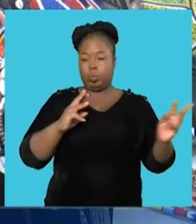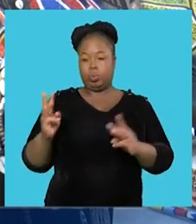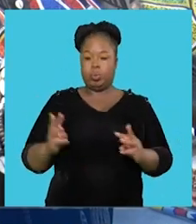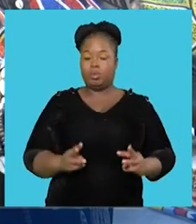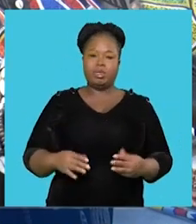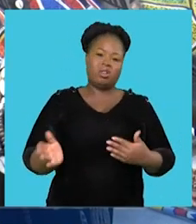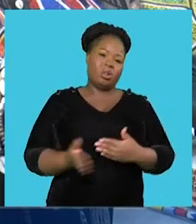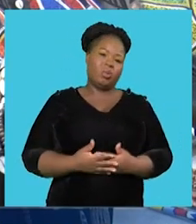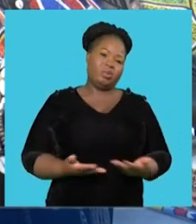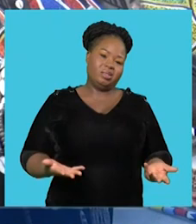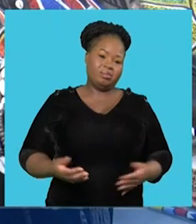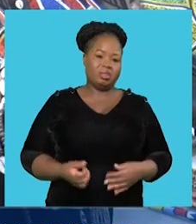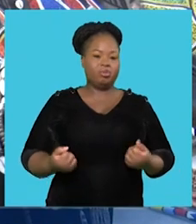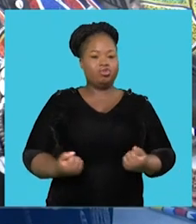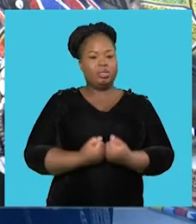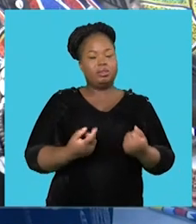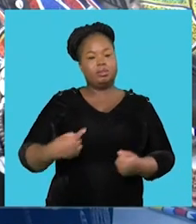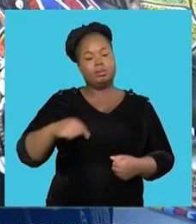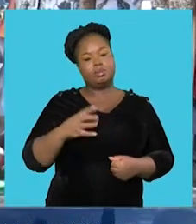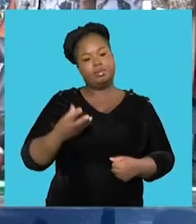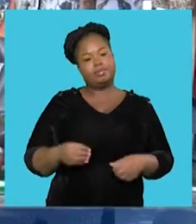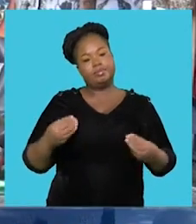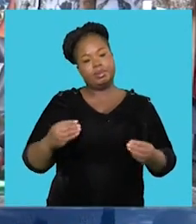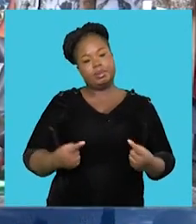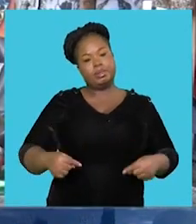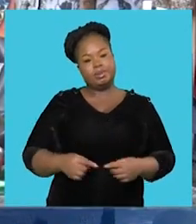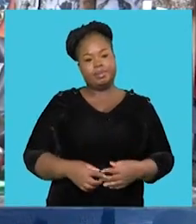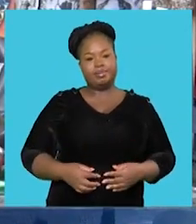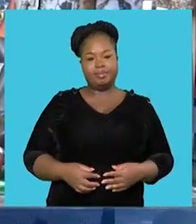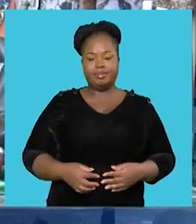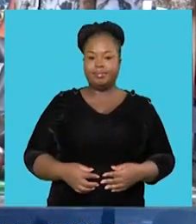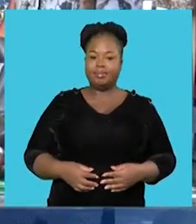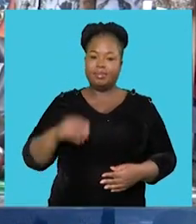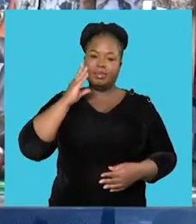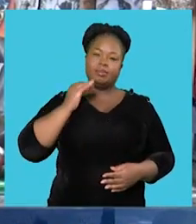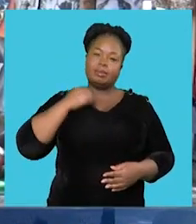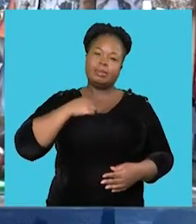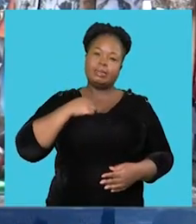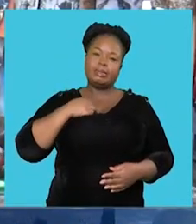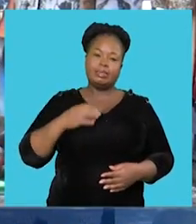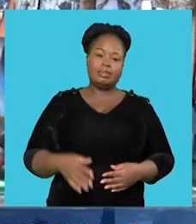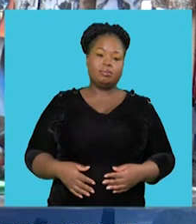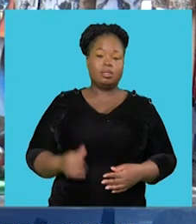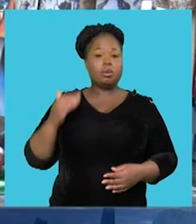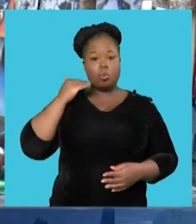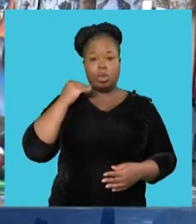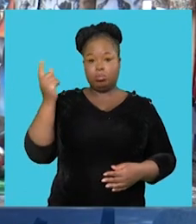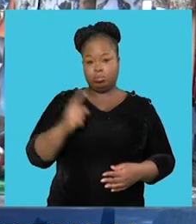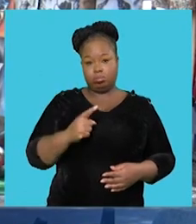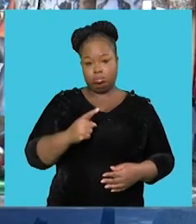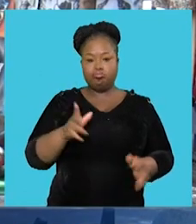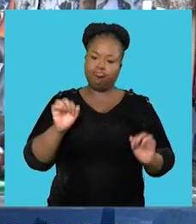asivuli, so you are my challengers just now in the business here too. Ah, experience ame, abelungu, they do come.